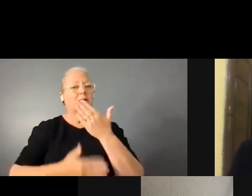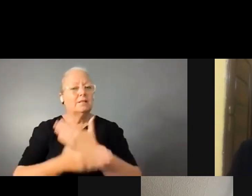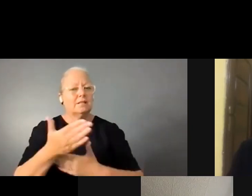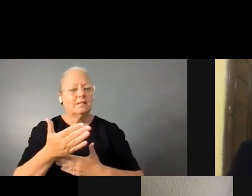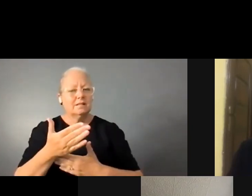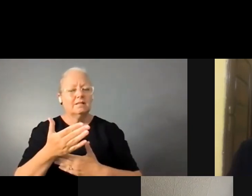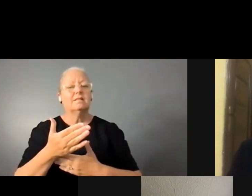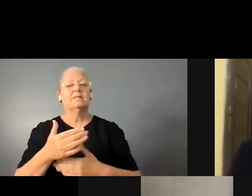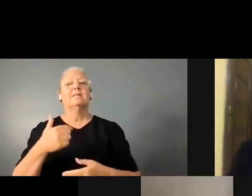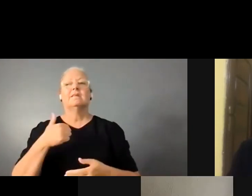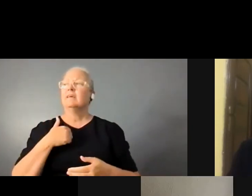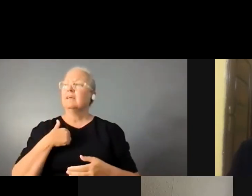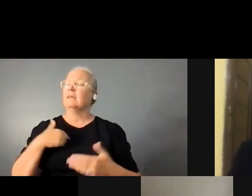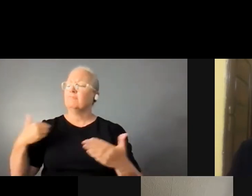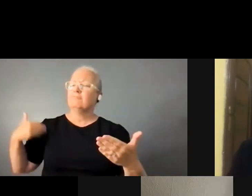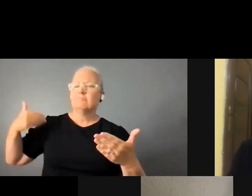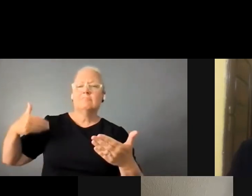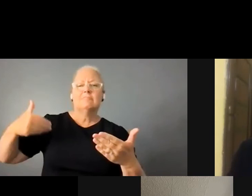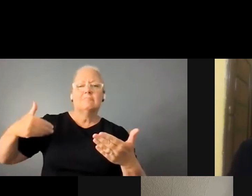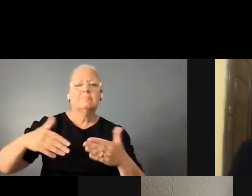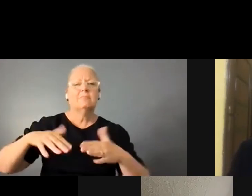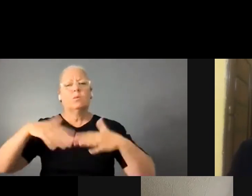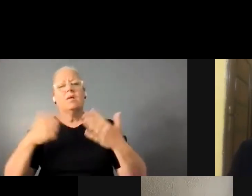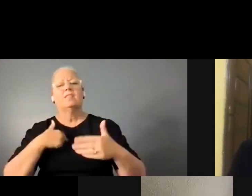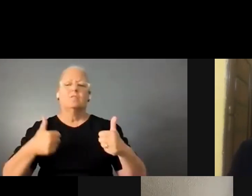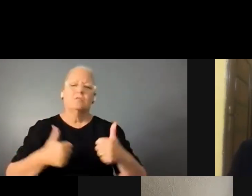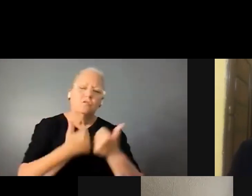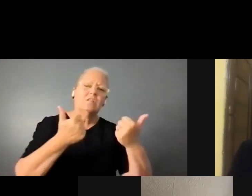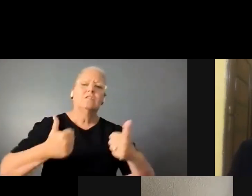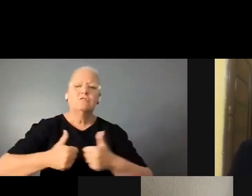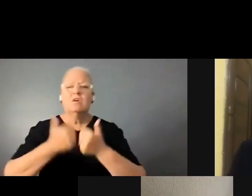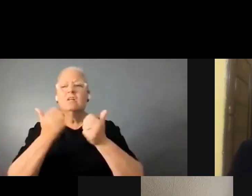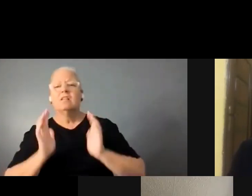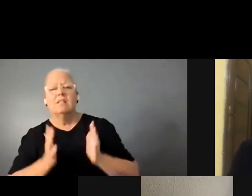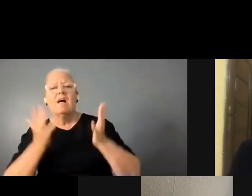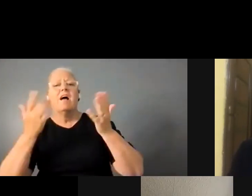on overcoming any challenges that life throws at us.